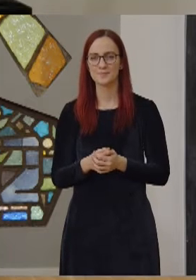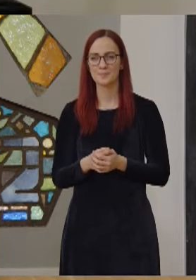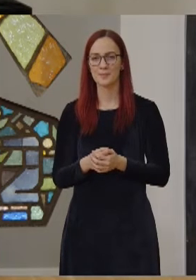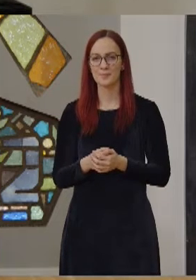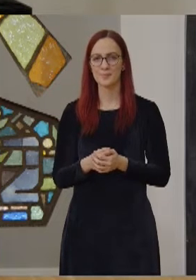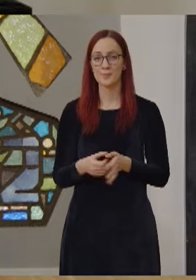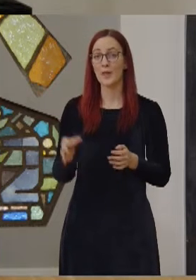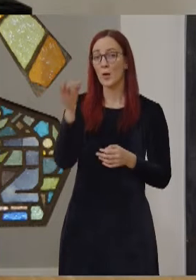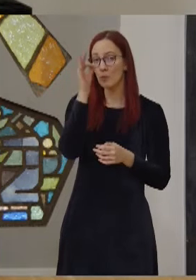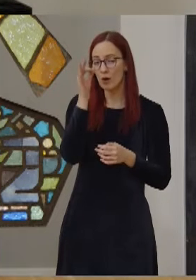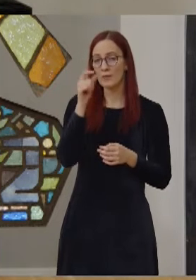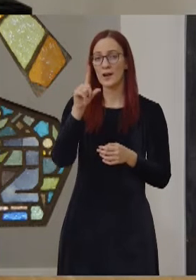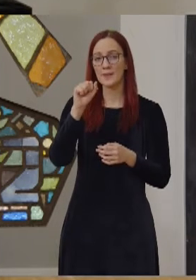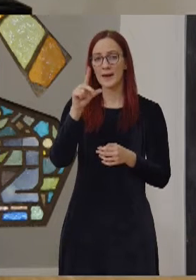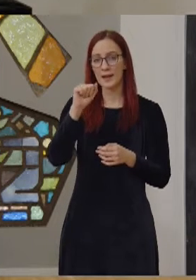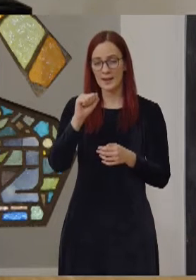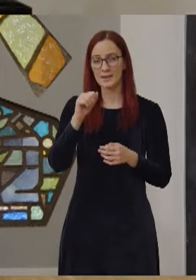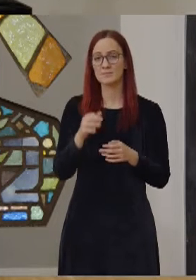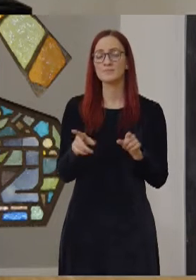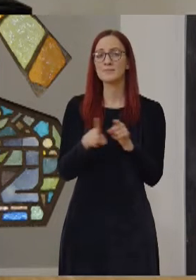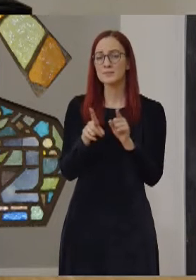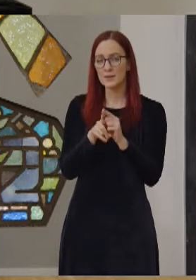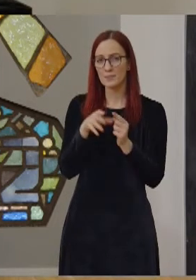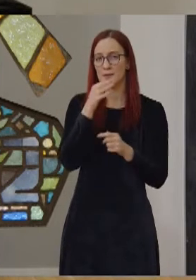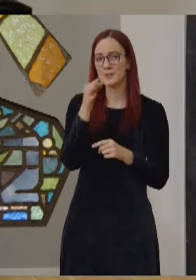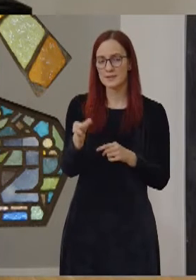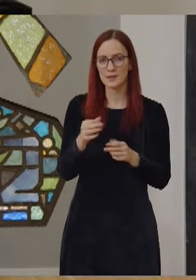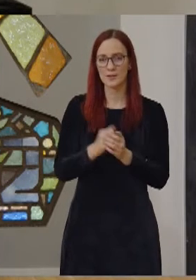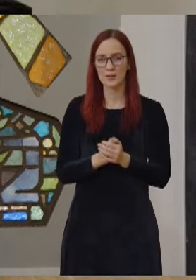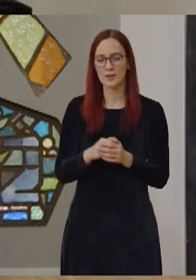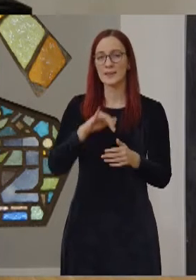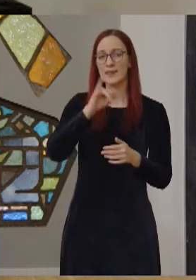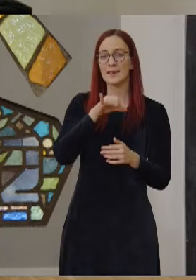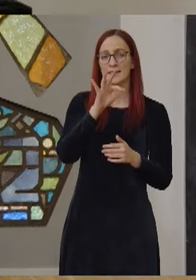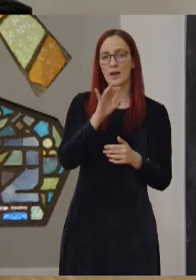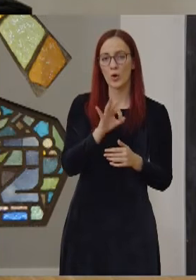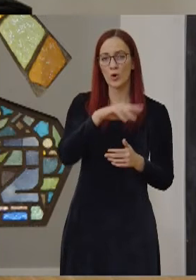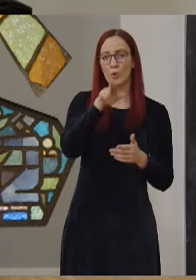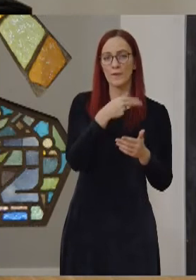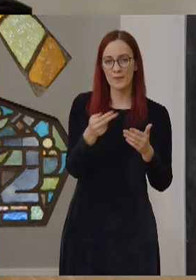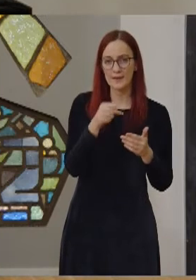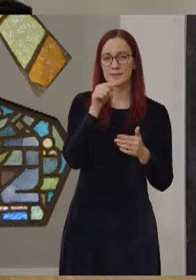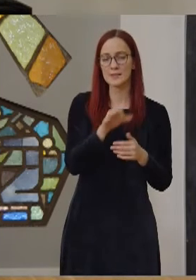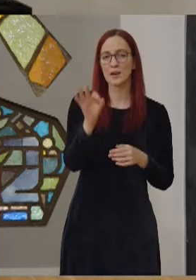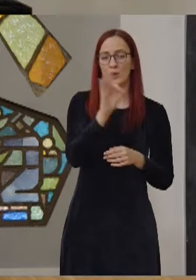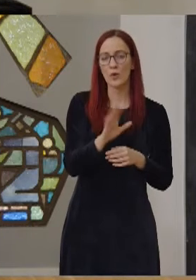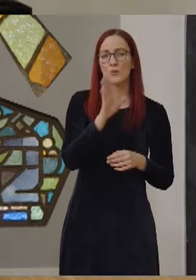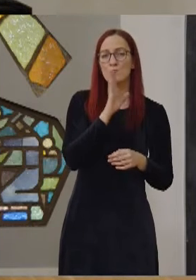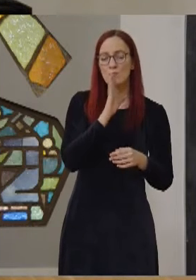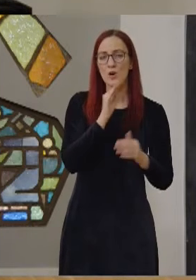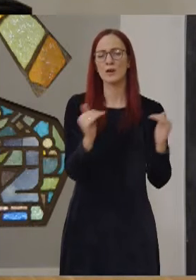to ratify the United Nations Convention, it would not dare to ratify it.